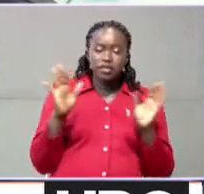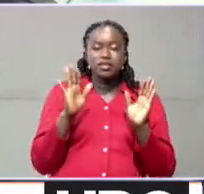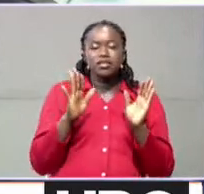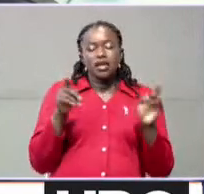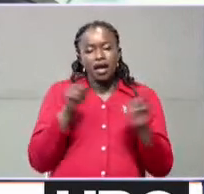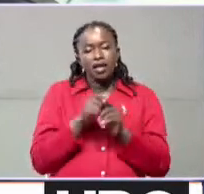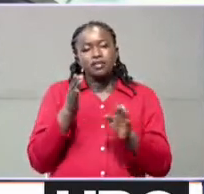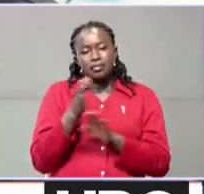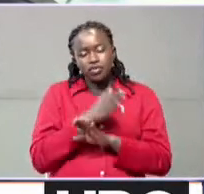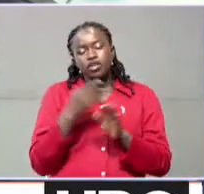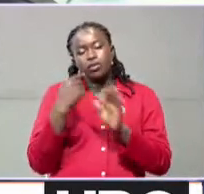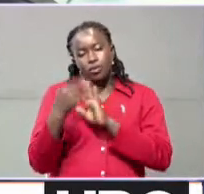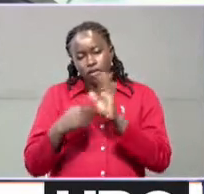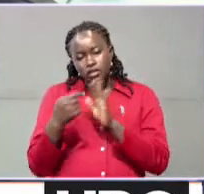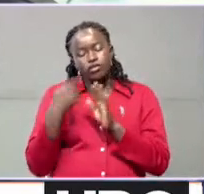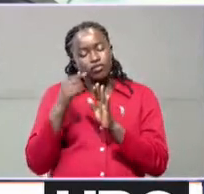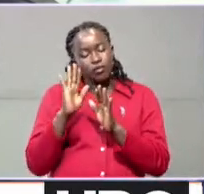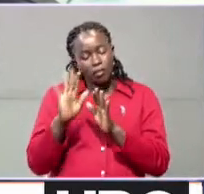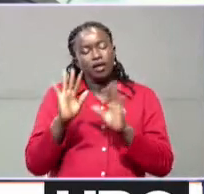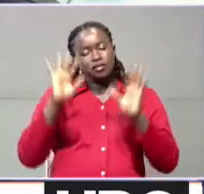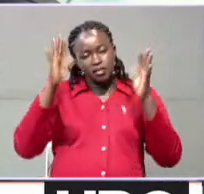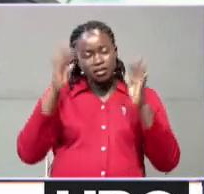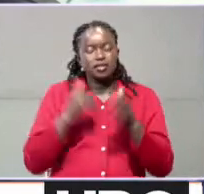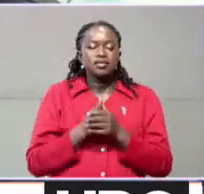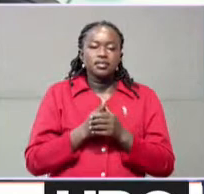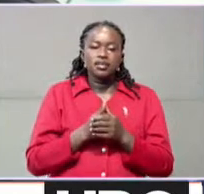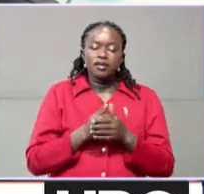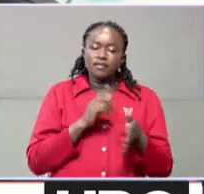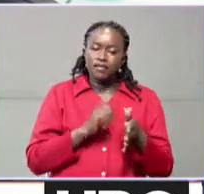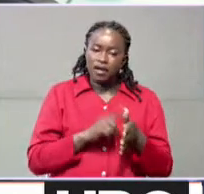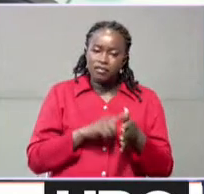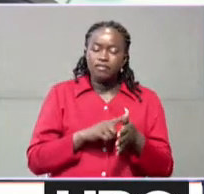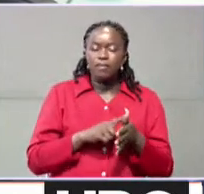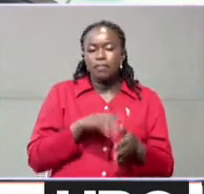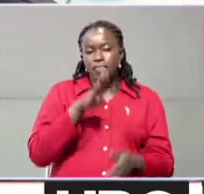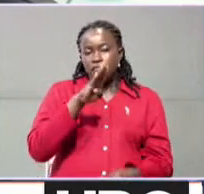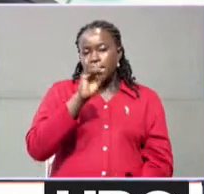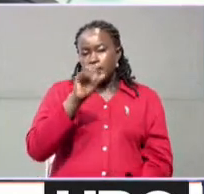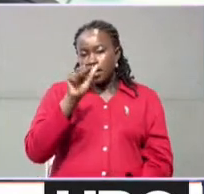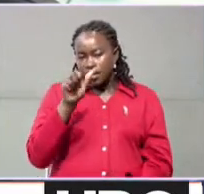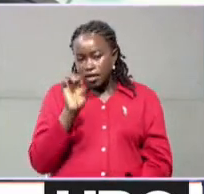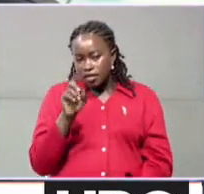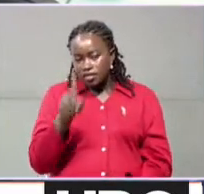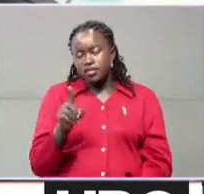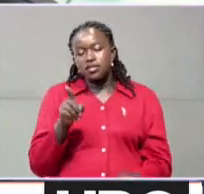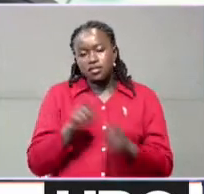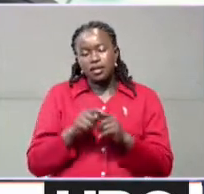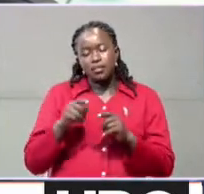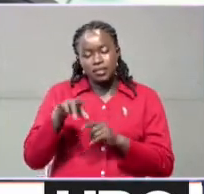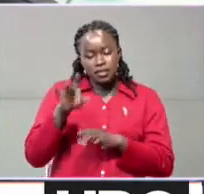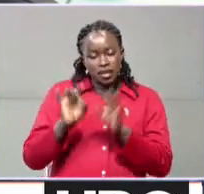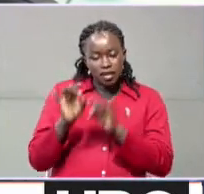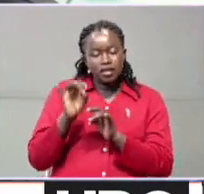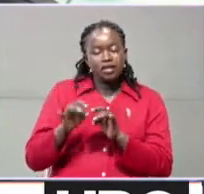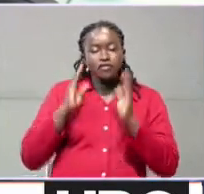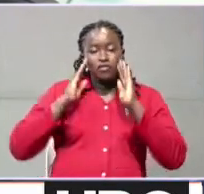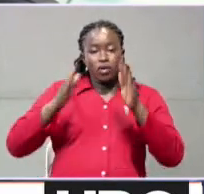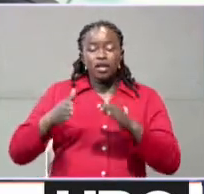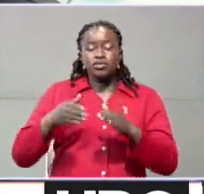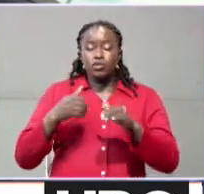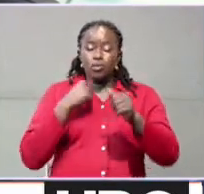precondition for its success number five biased and selective focus on pillar theory